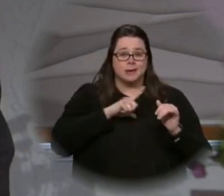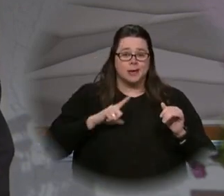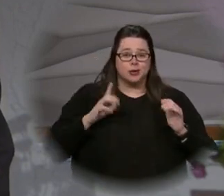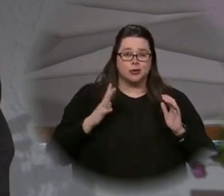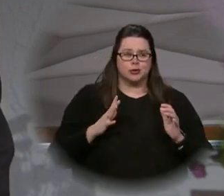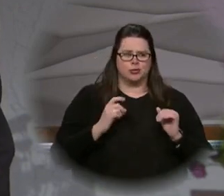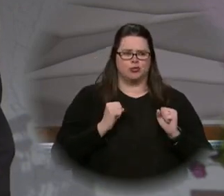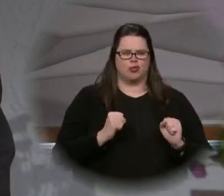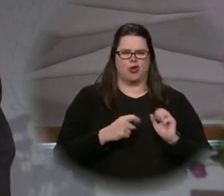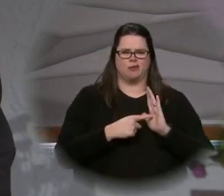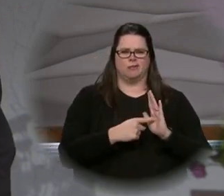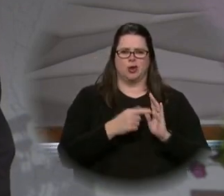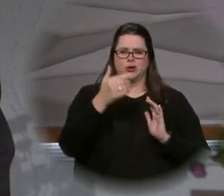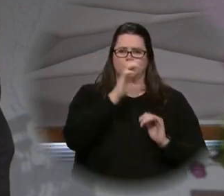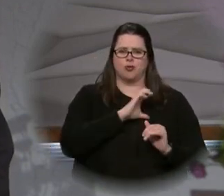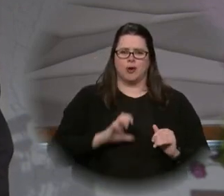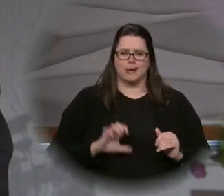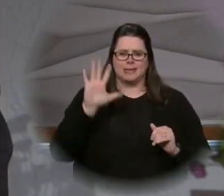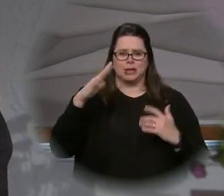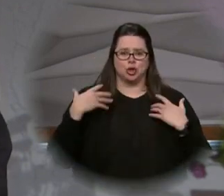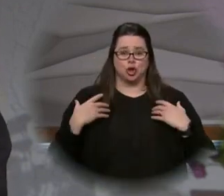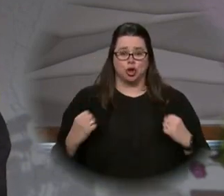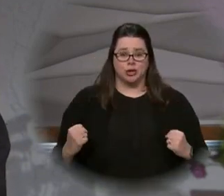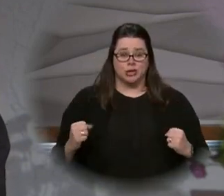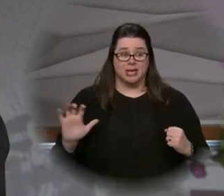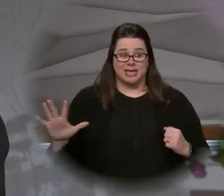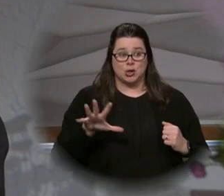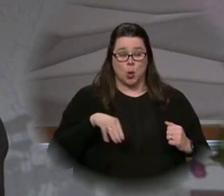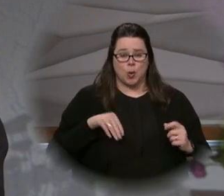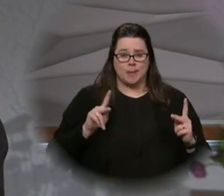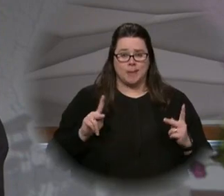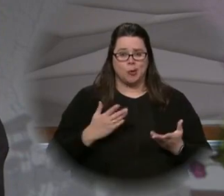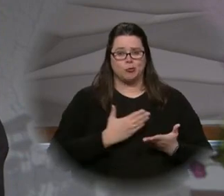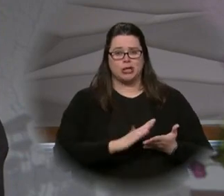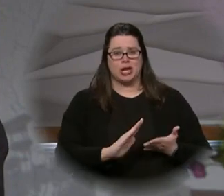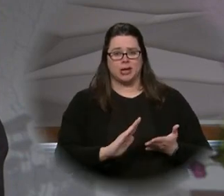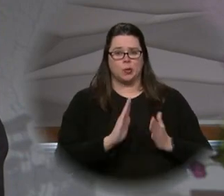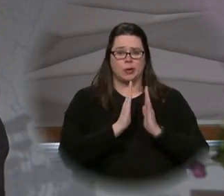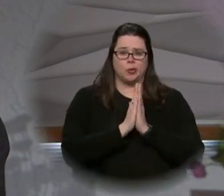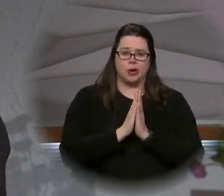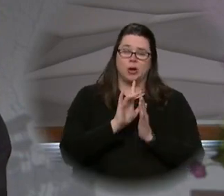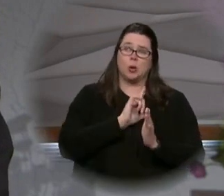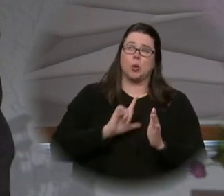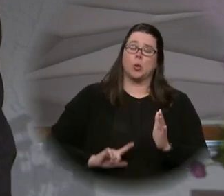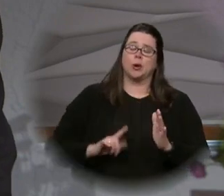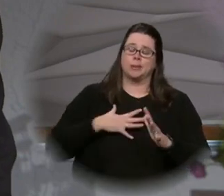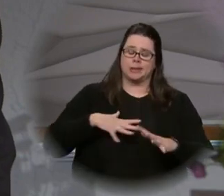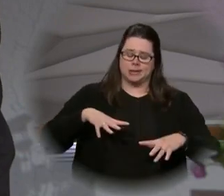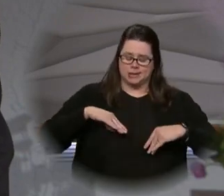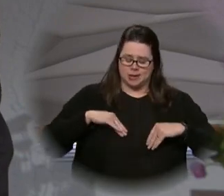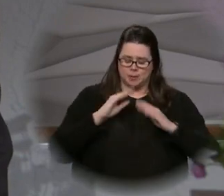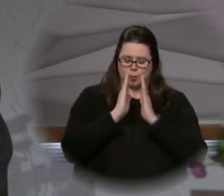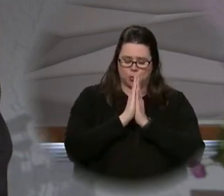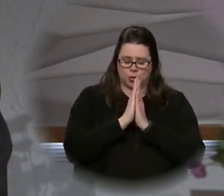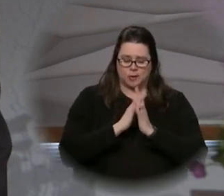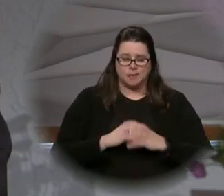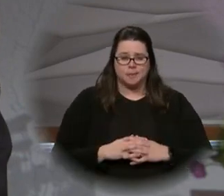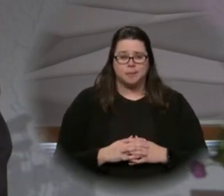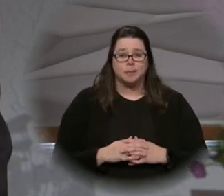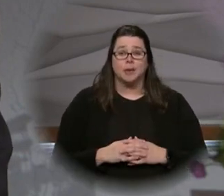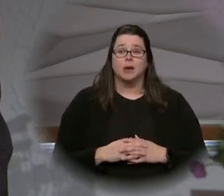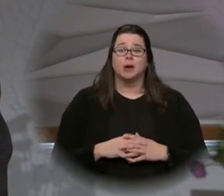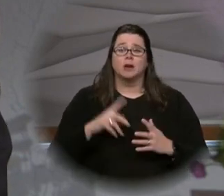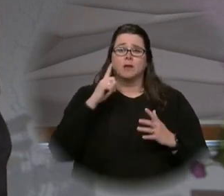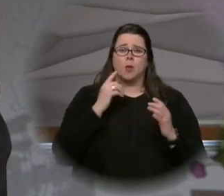of Christ, who was rejected by his own people, we pray to the Lord. Lord, hear our prayer.